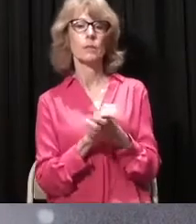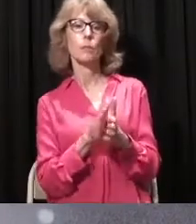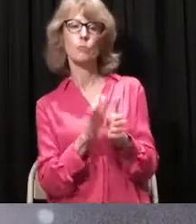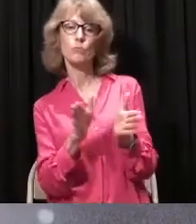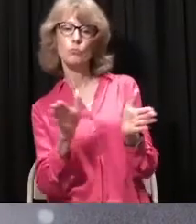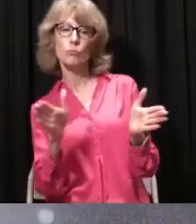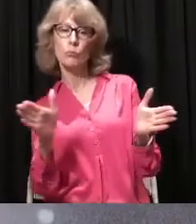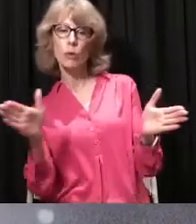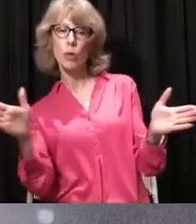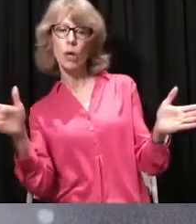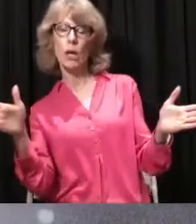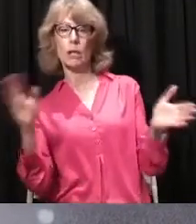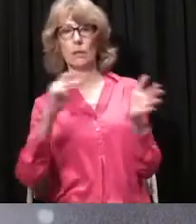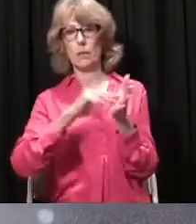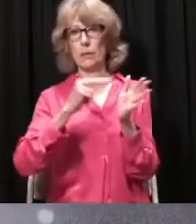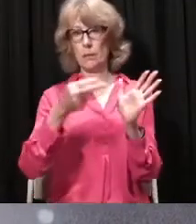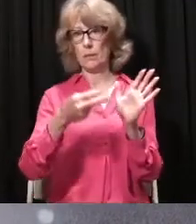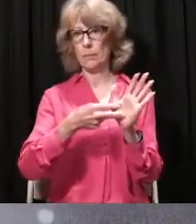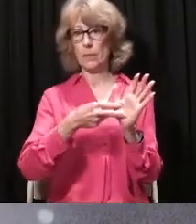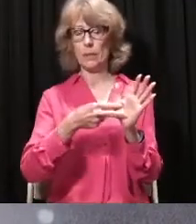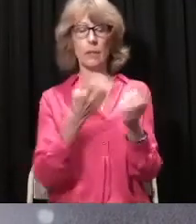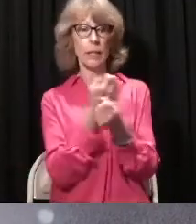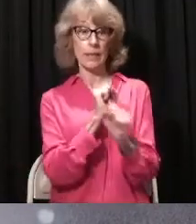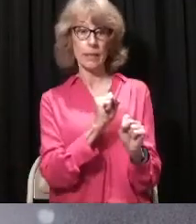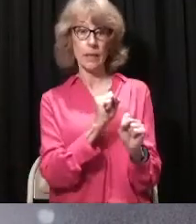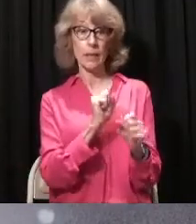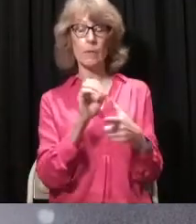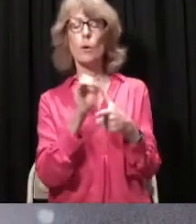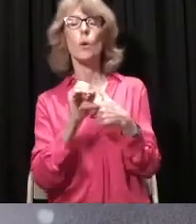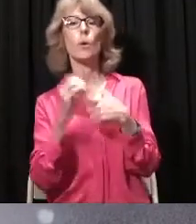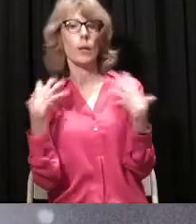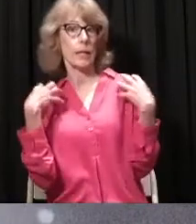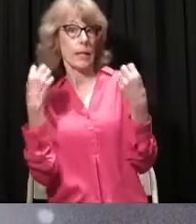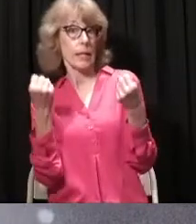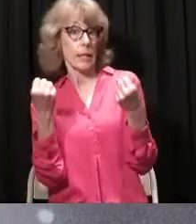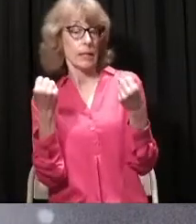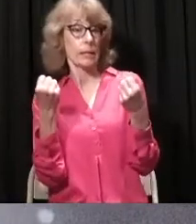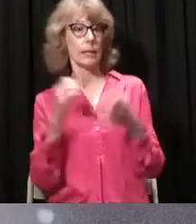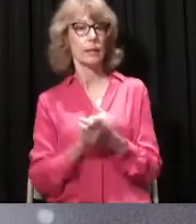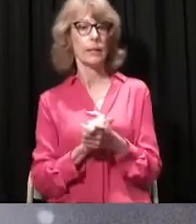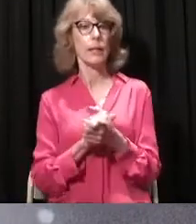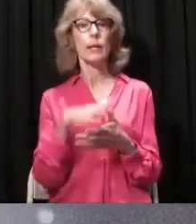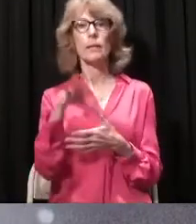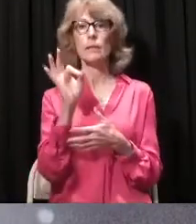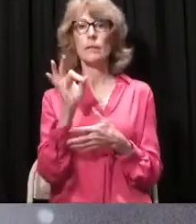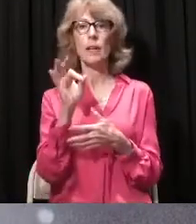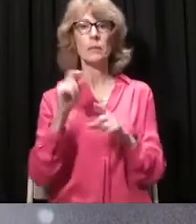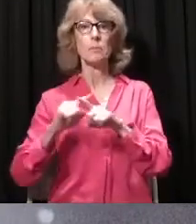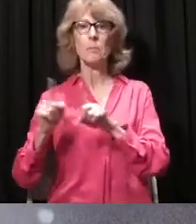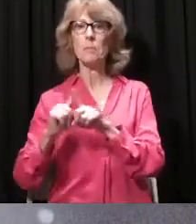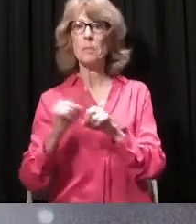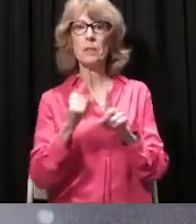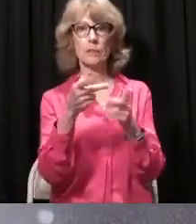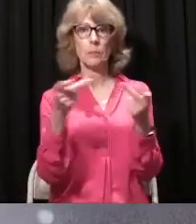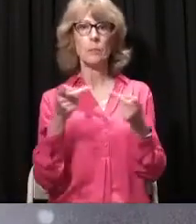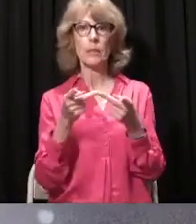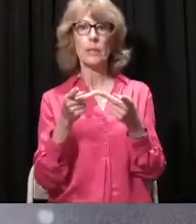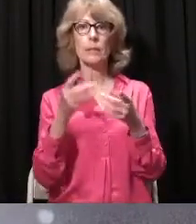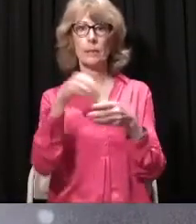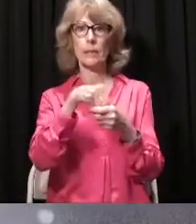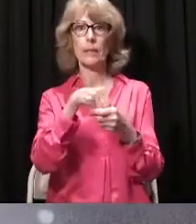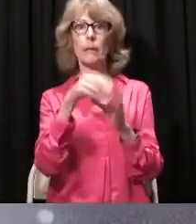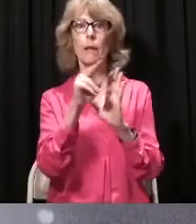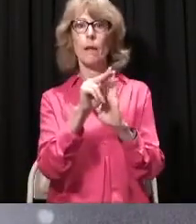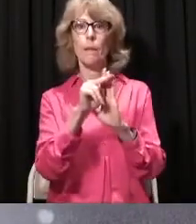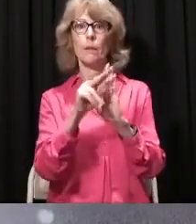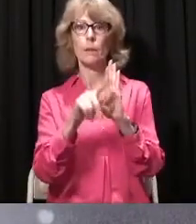can mean save, it can mean healing, and it's found all over the New Testament. So Mark 16, whoever believes